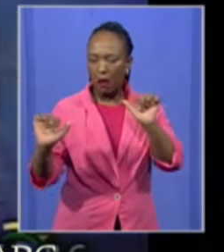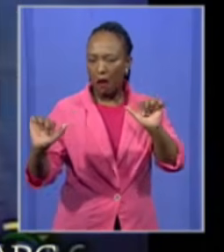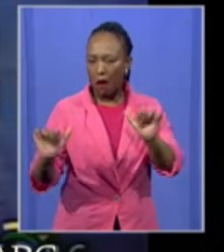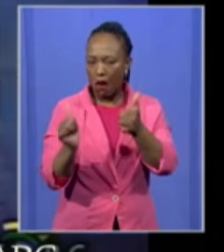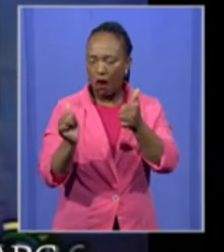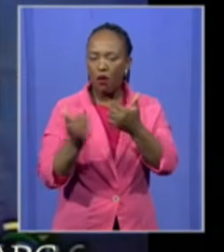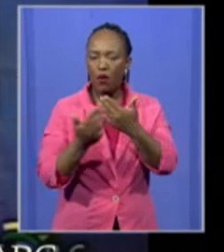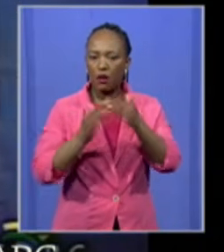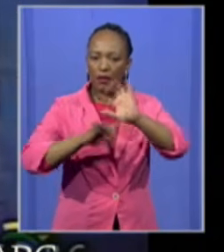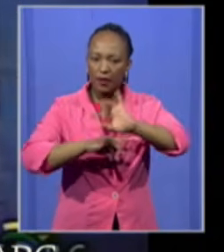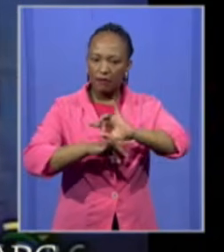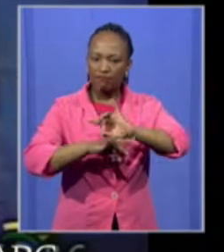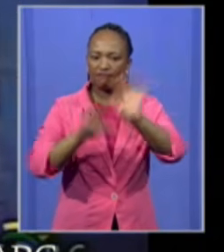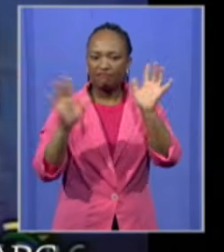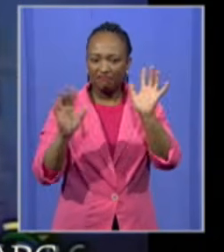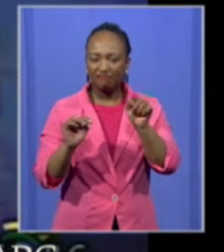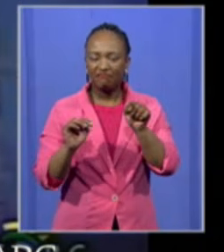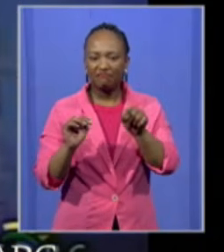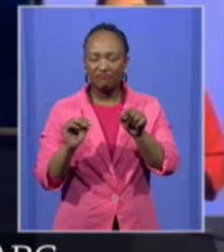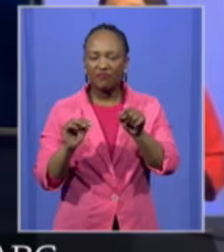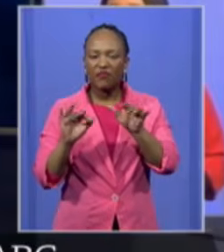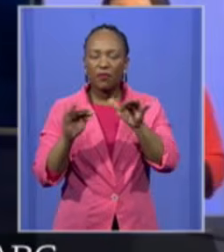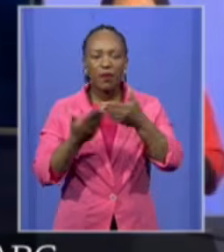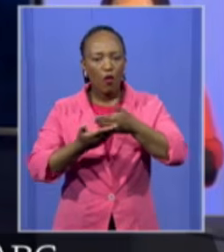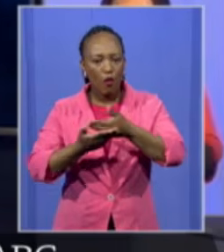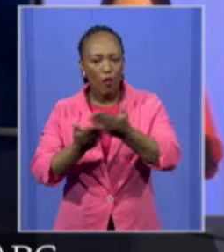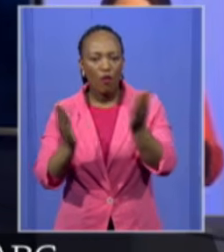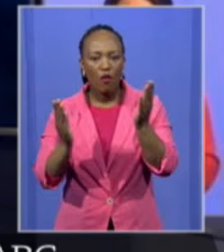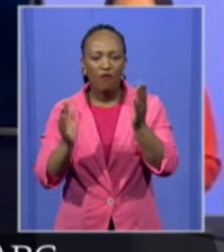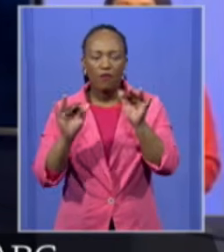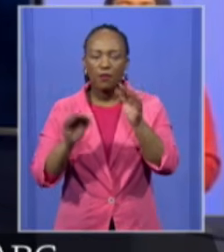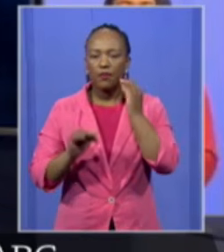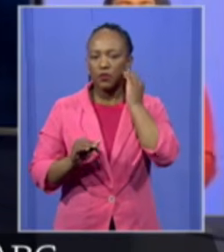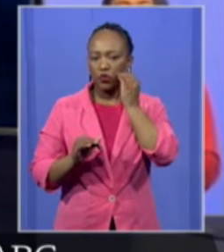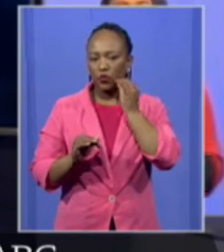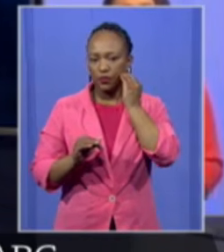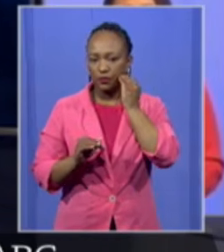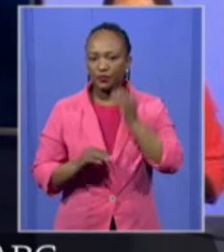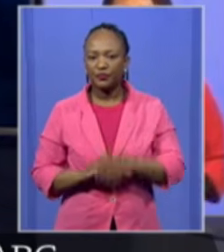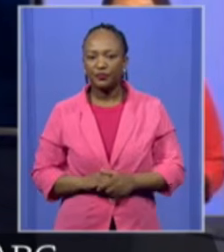utlwahala hantle bathong bohle ba Basotho.